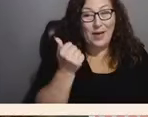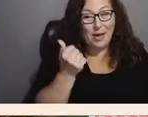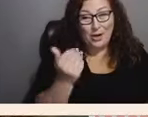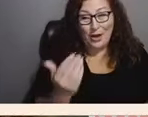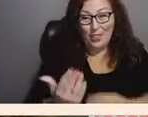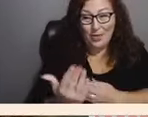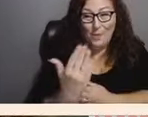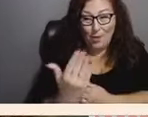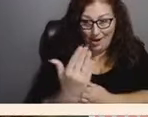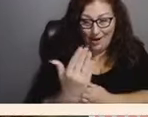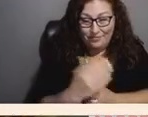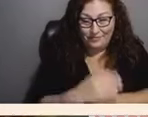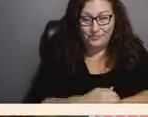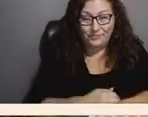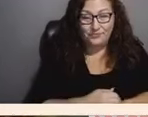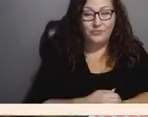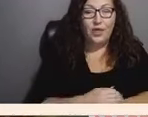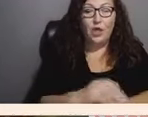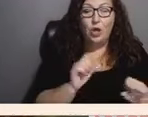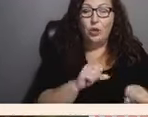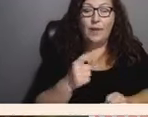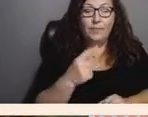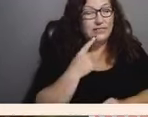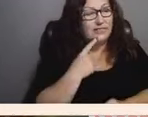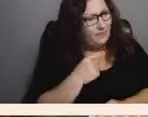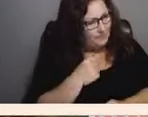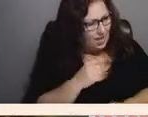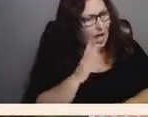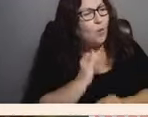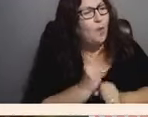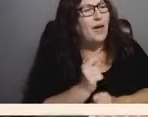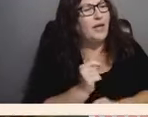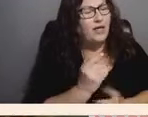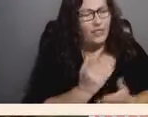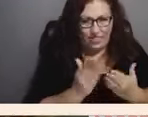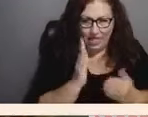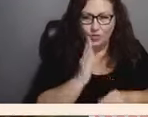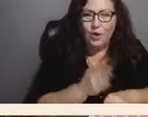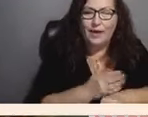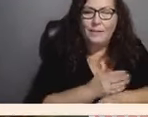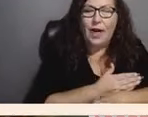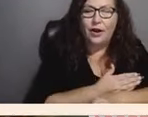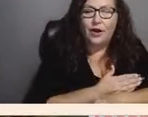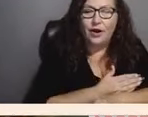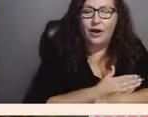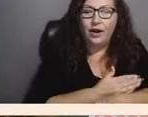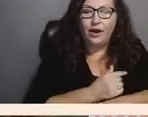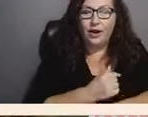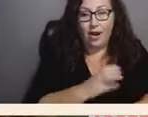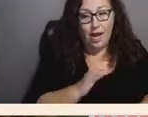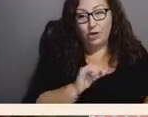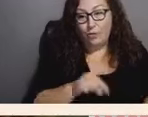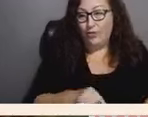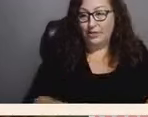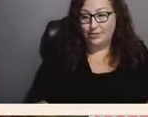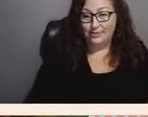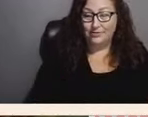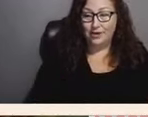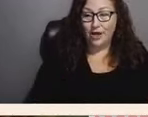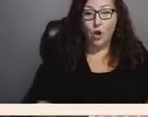You'll be able to say, I'm going to make it. Things going to get better. I do this. When my schedule is really